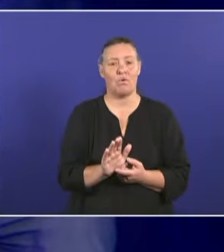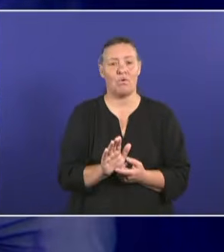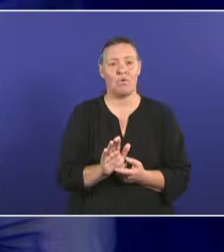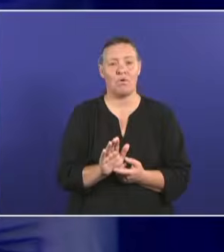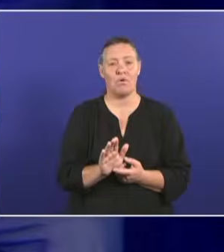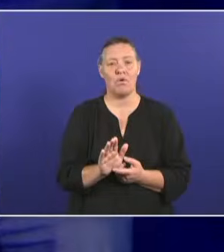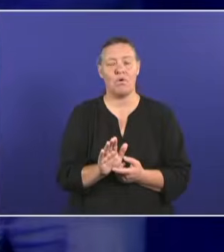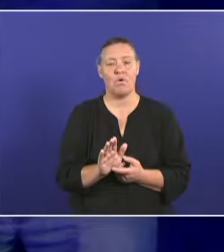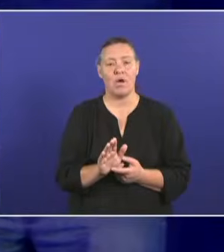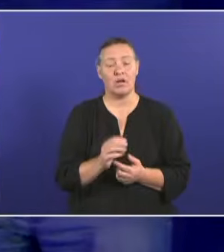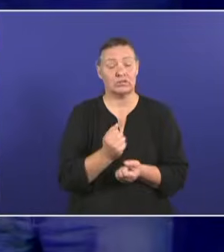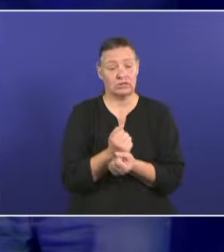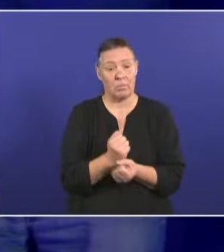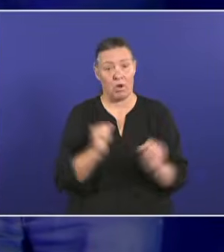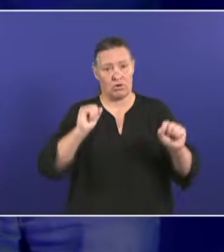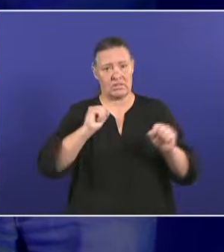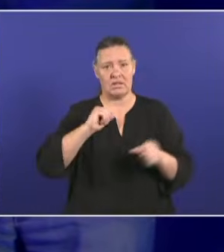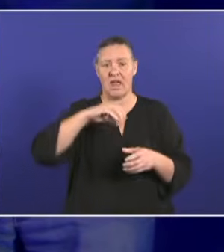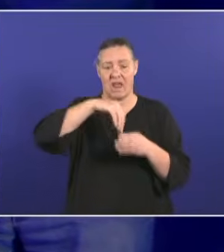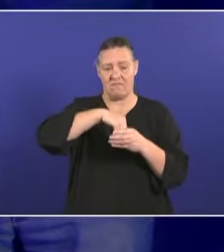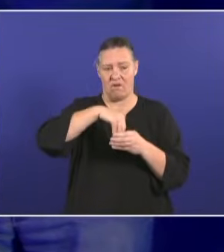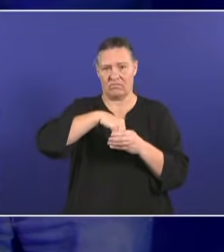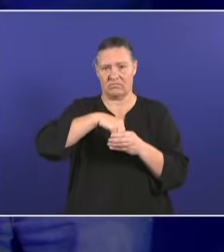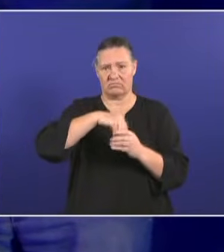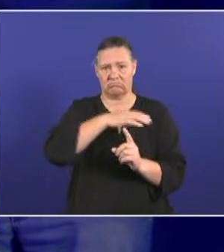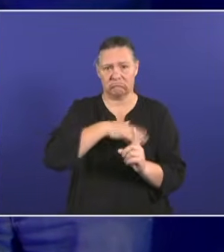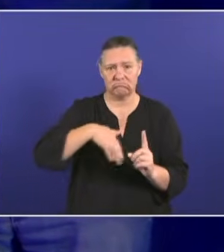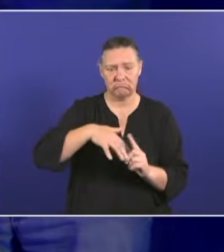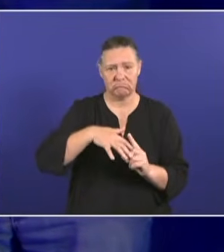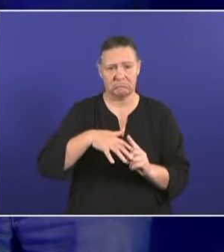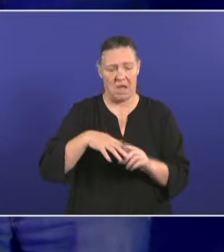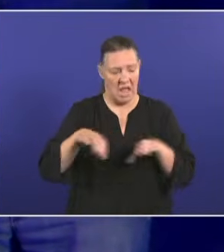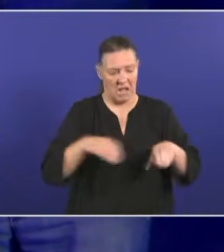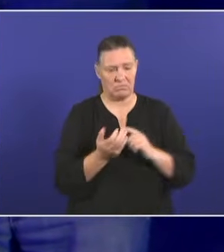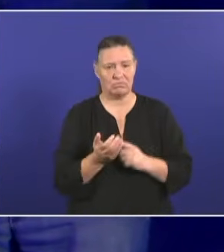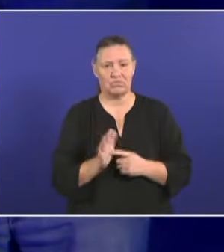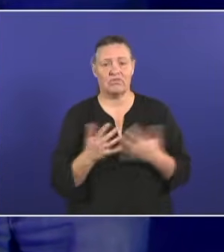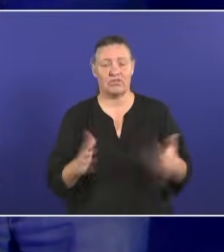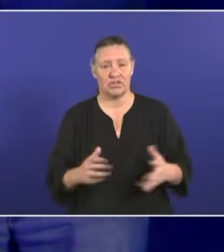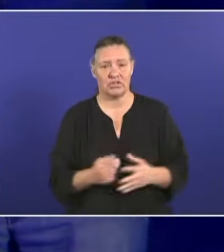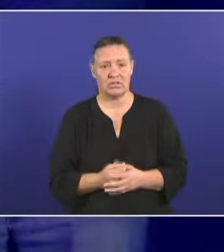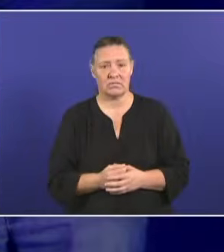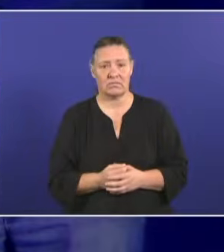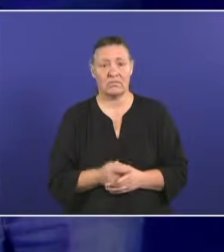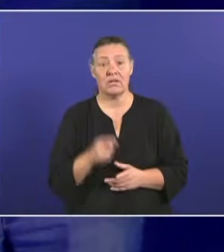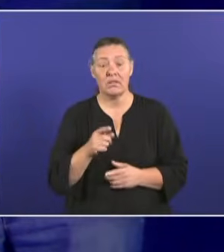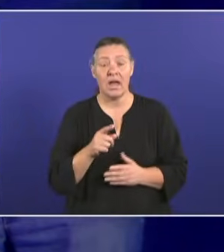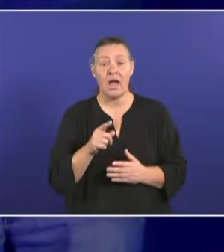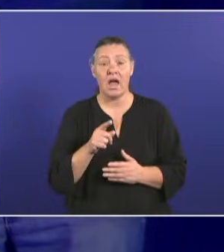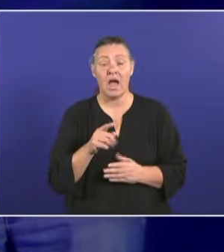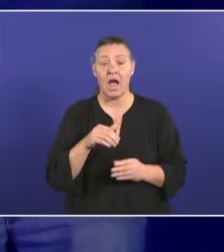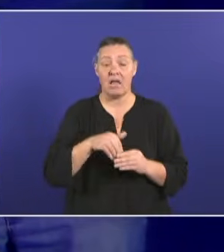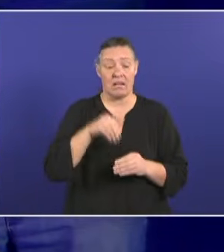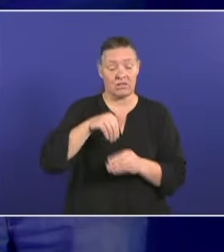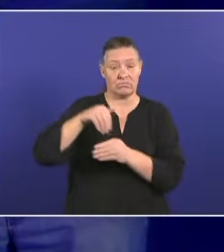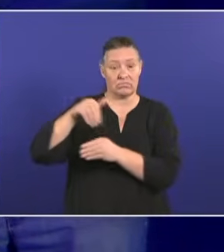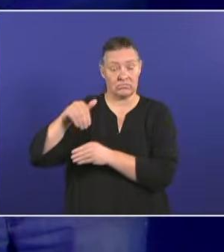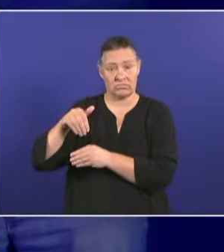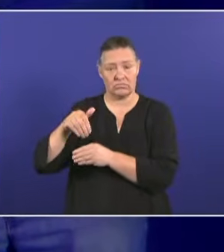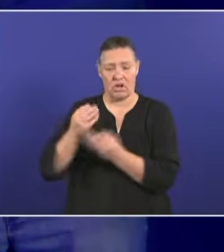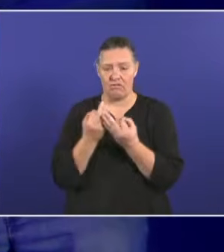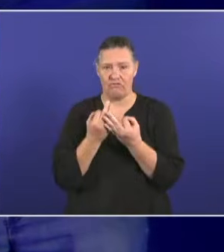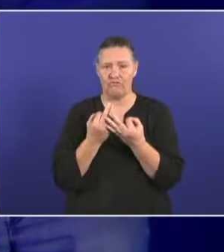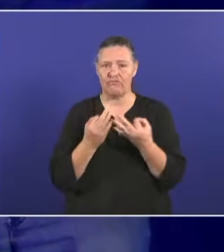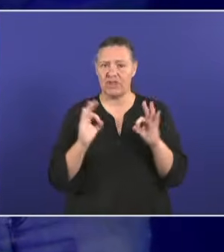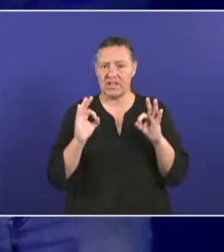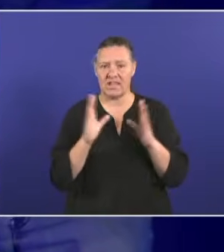internal democracy in action. We officially declare this election to be free and